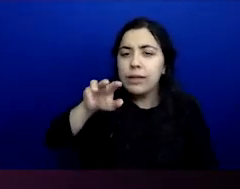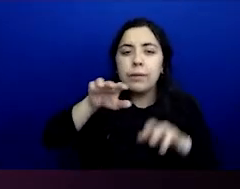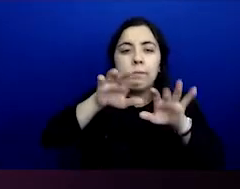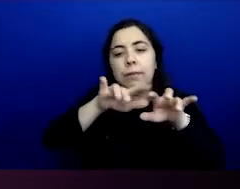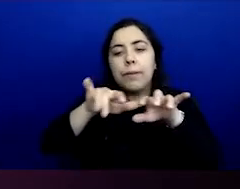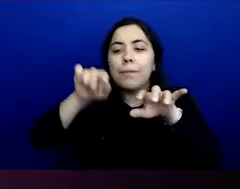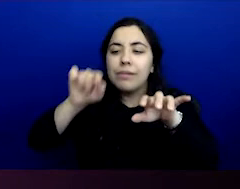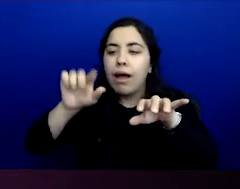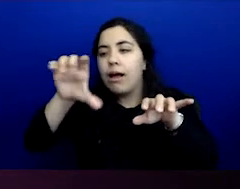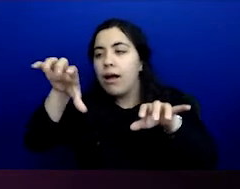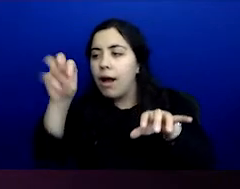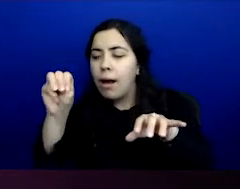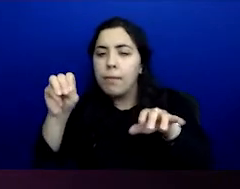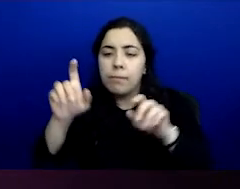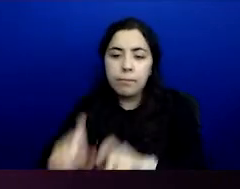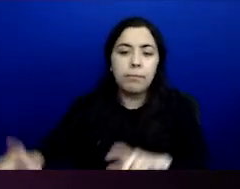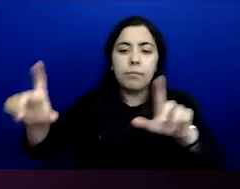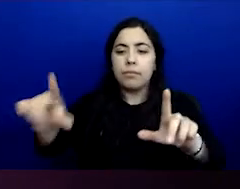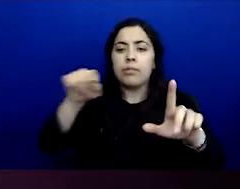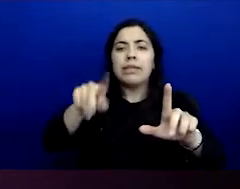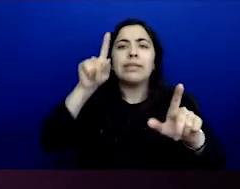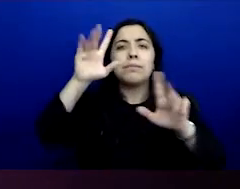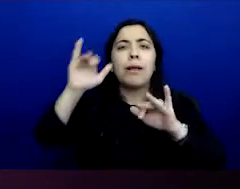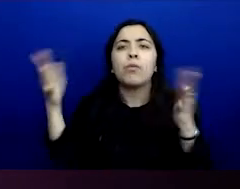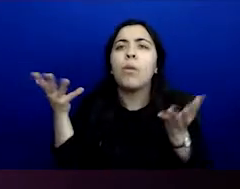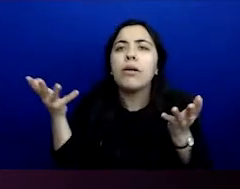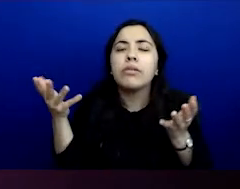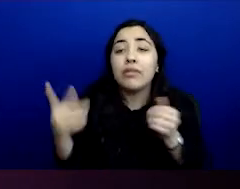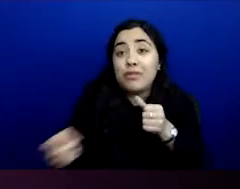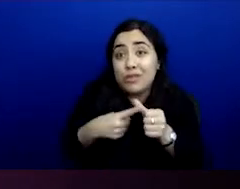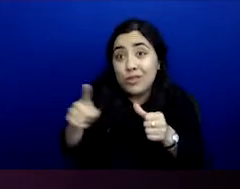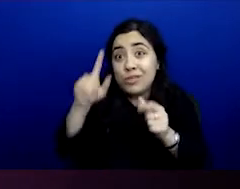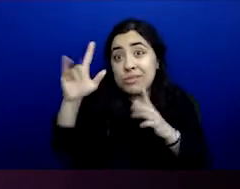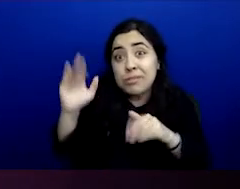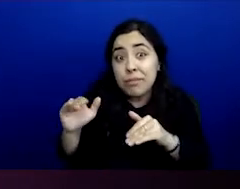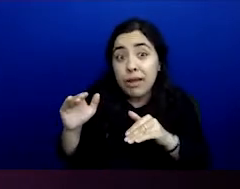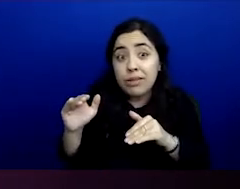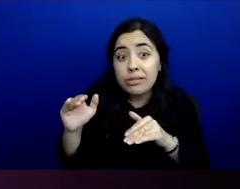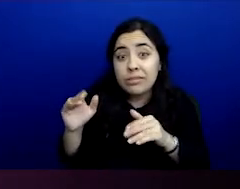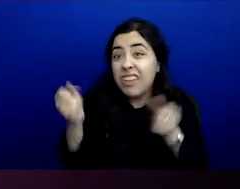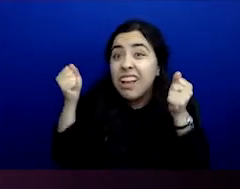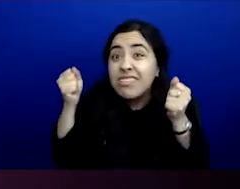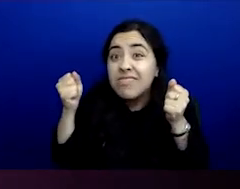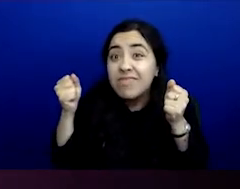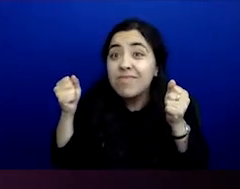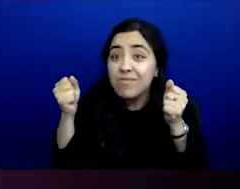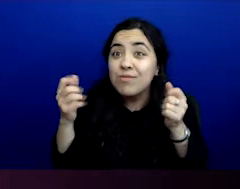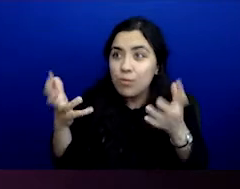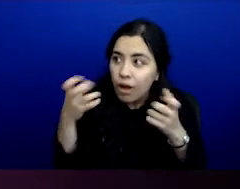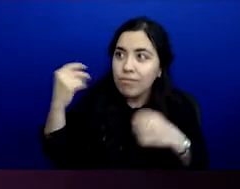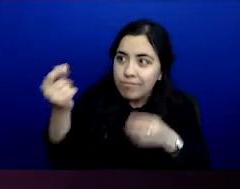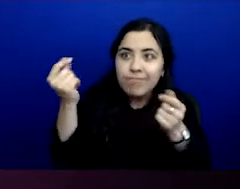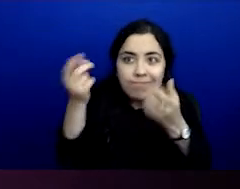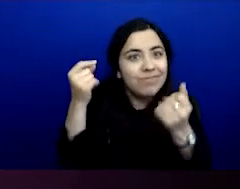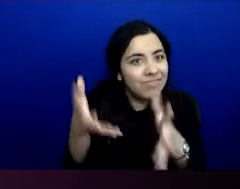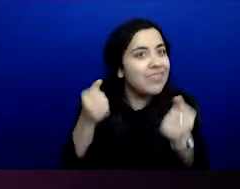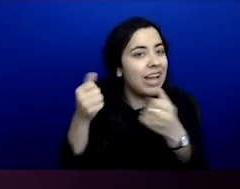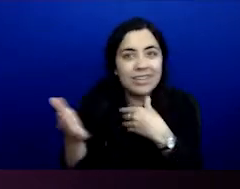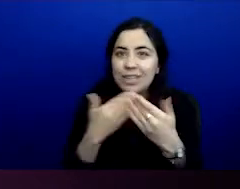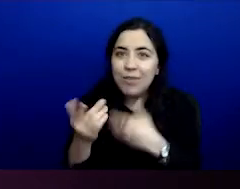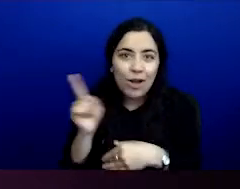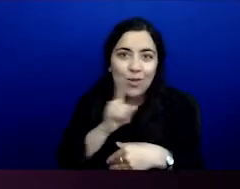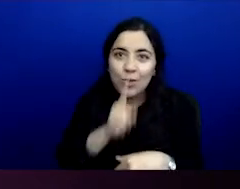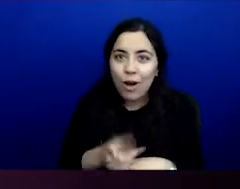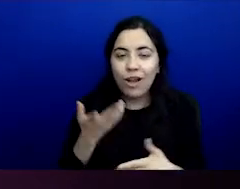do you expect? Well, first, you expect it to be fast. You want it to be fast wherever you're at. This is the